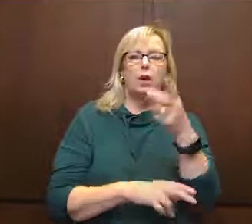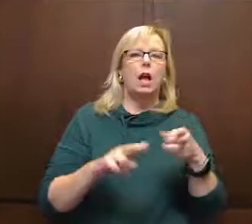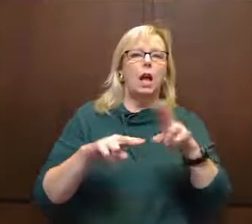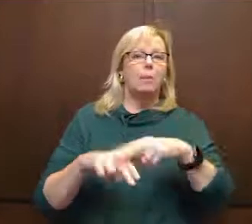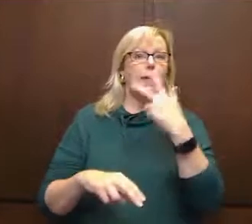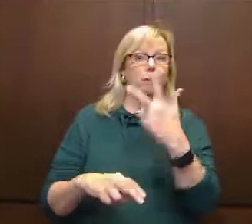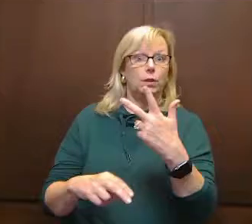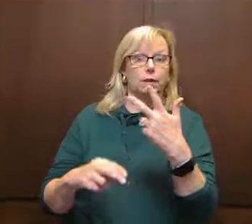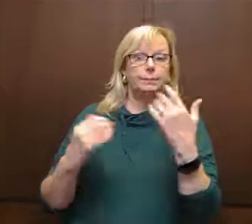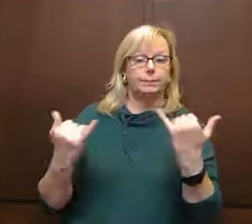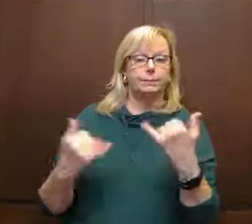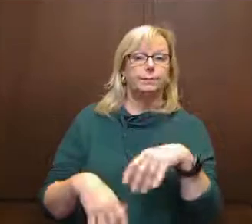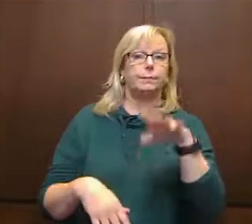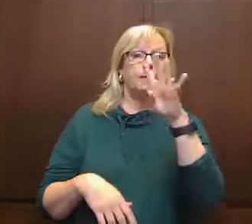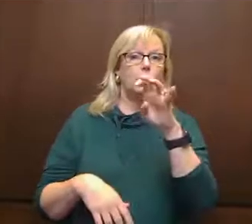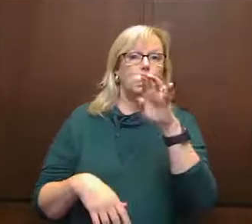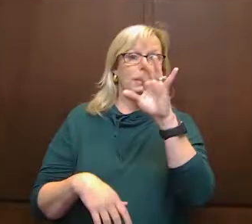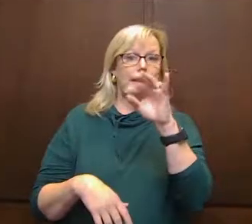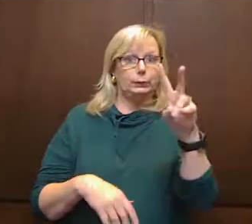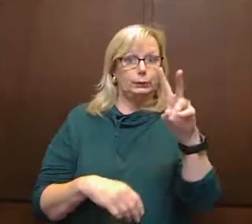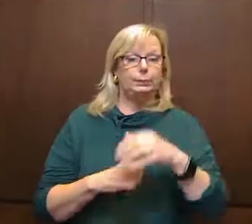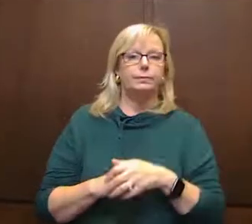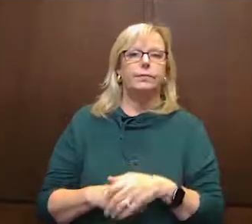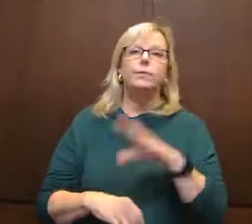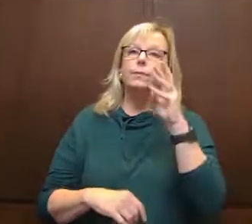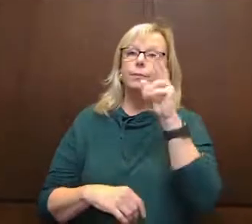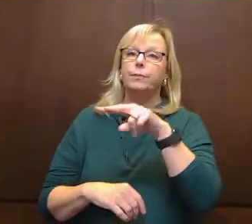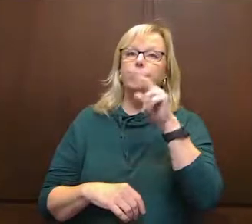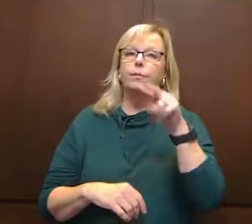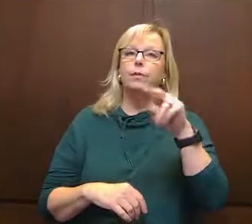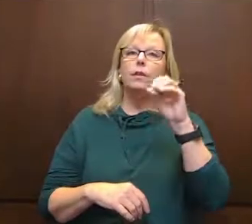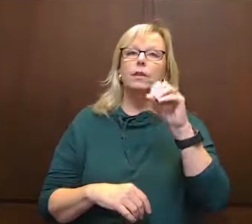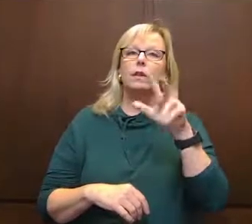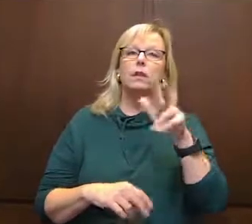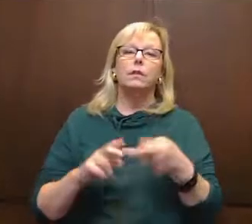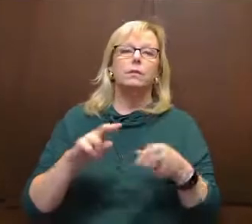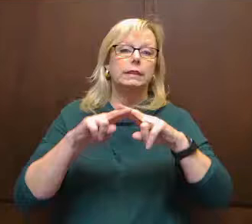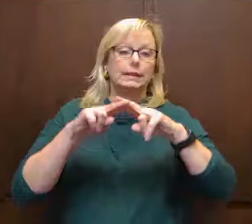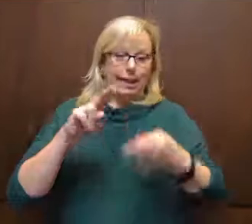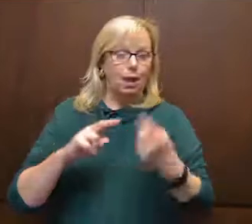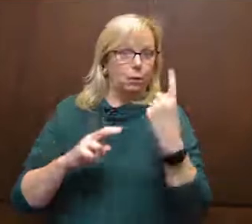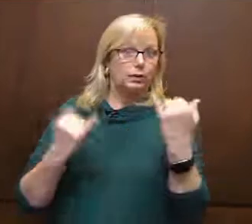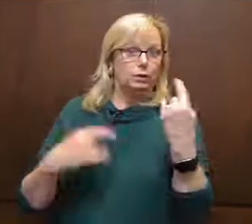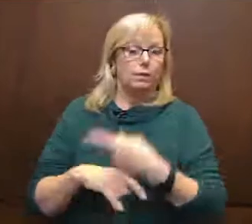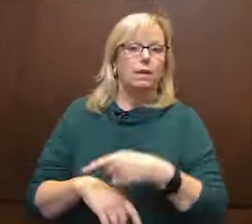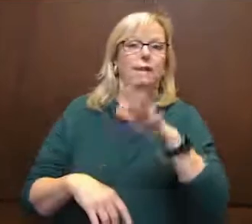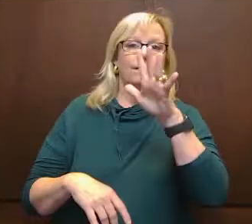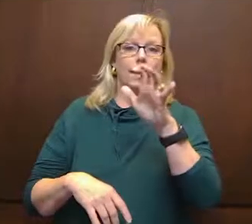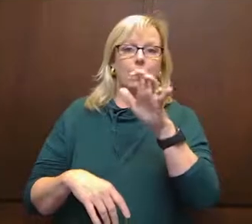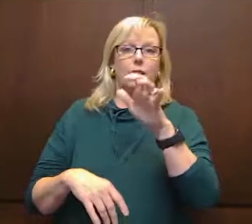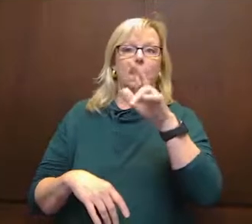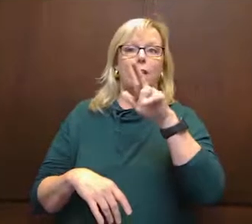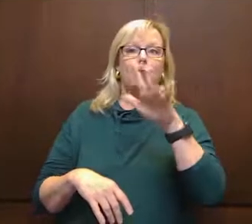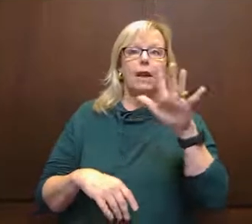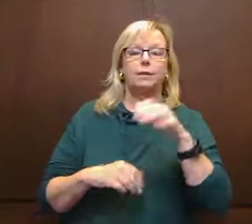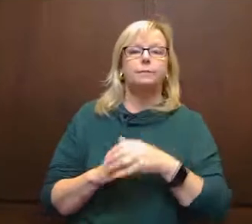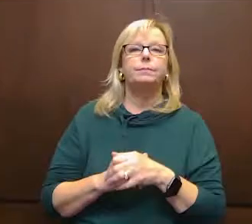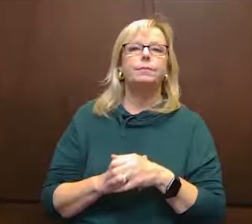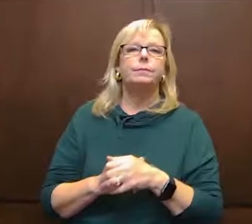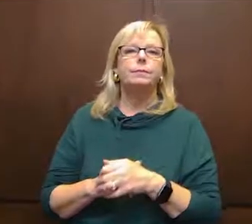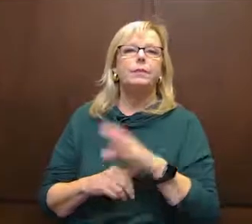up 3 to 492. 62203 down 1 today to